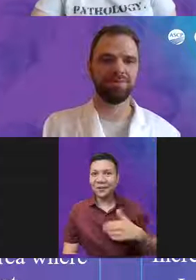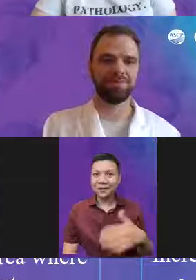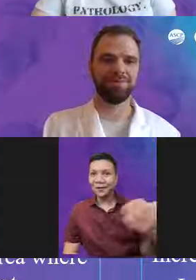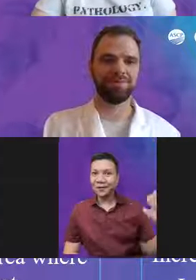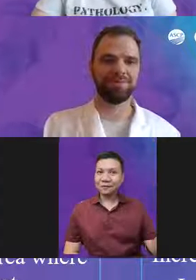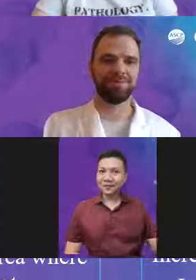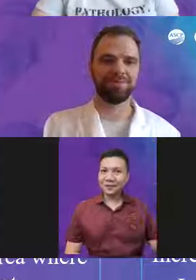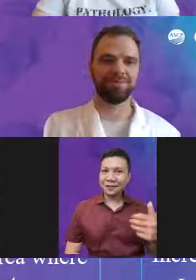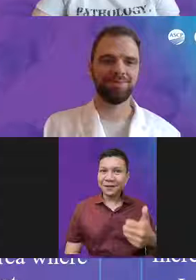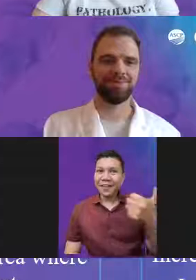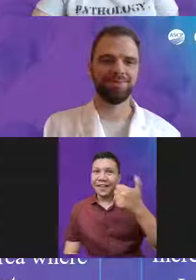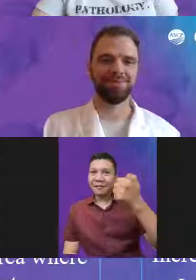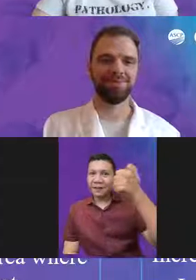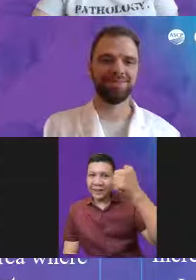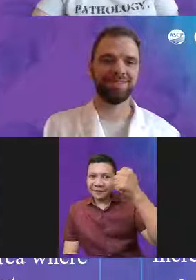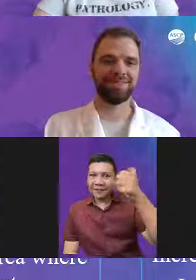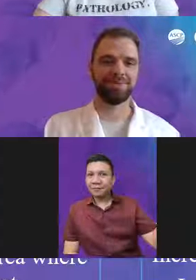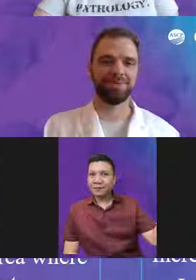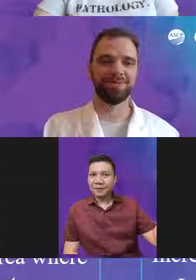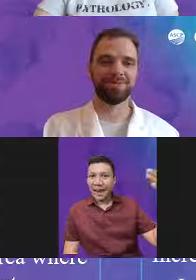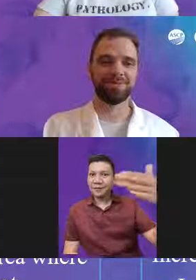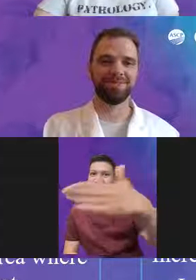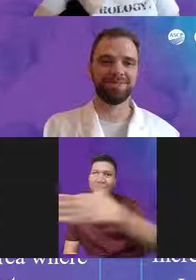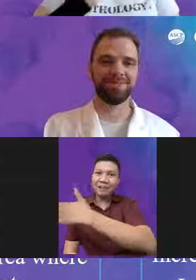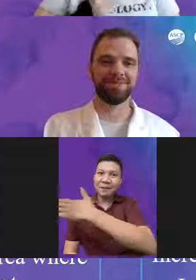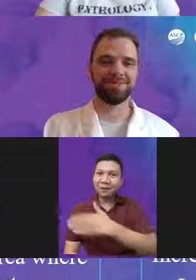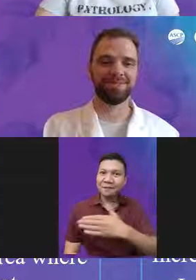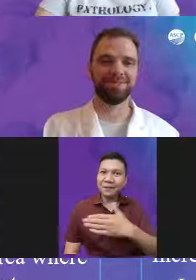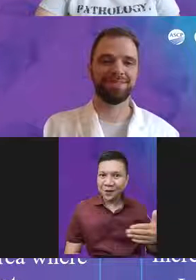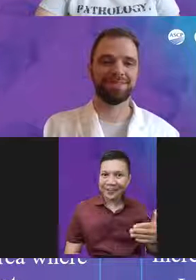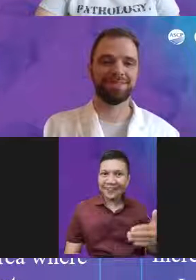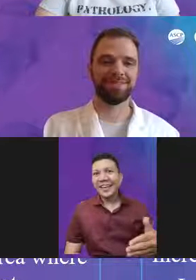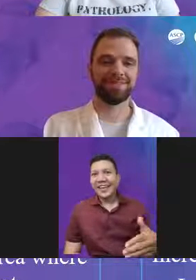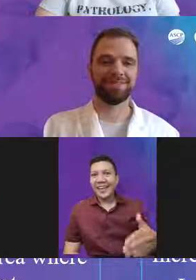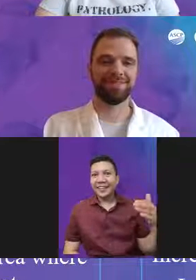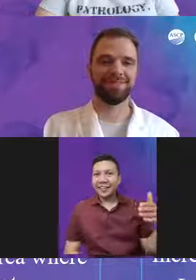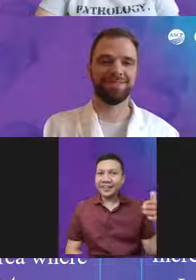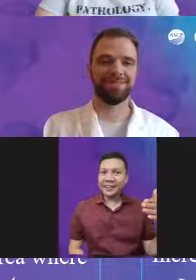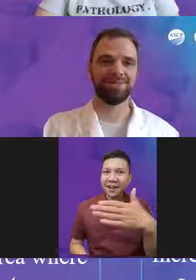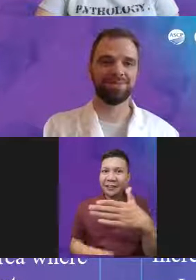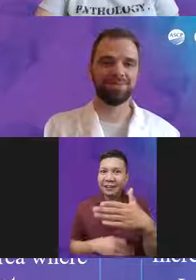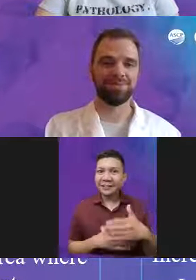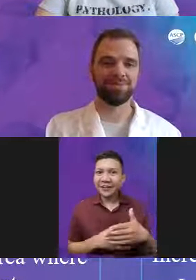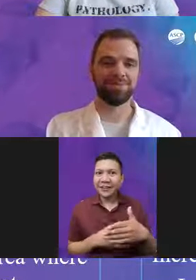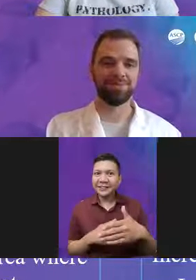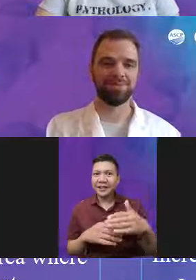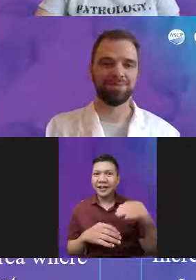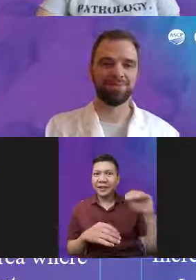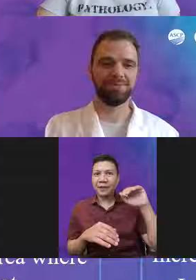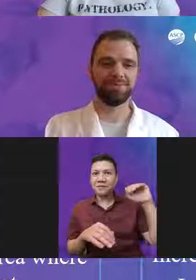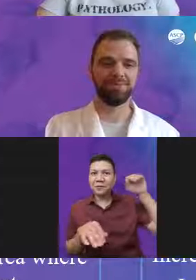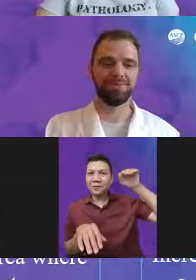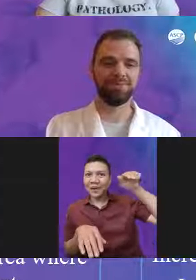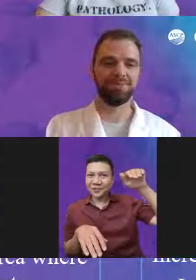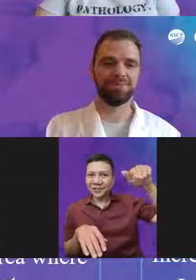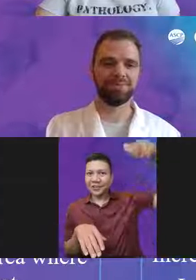ride or Universal, whatever. And then we're counting and we have to file one by one. Yeah. And that counting is,